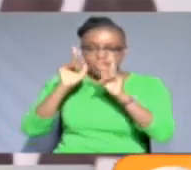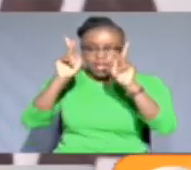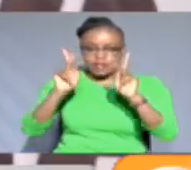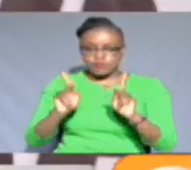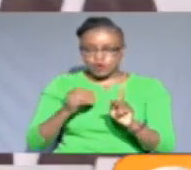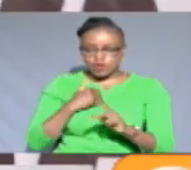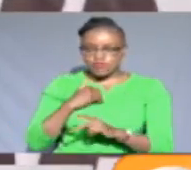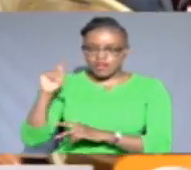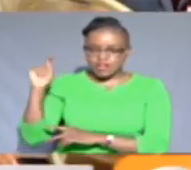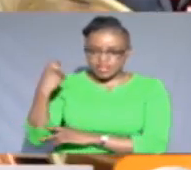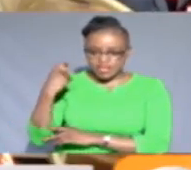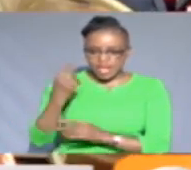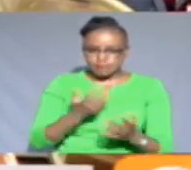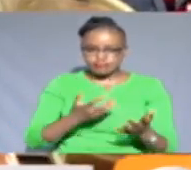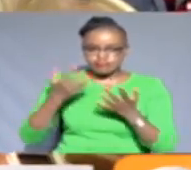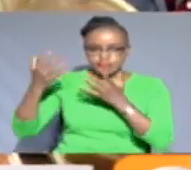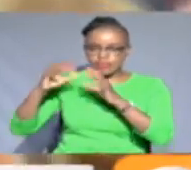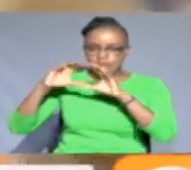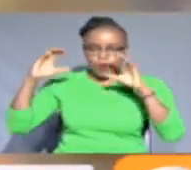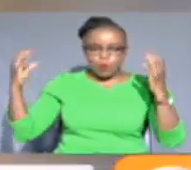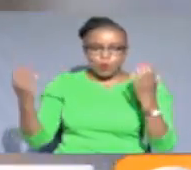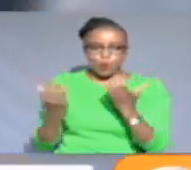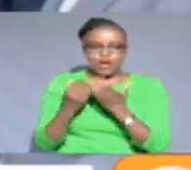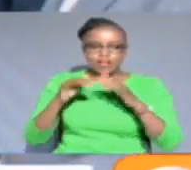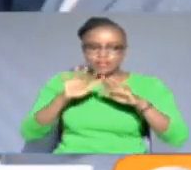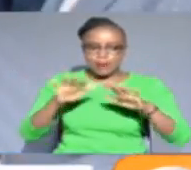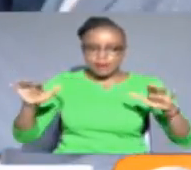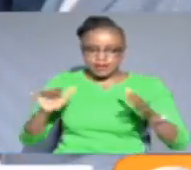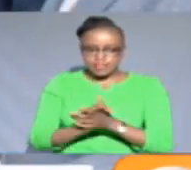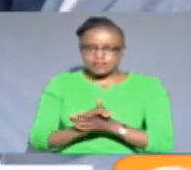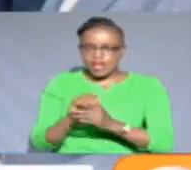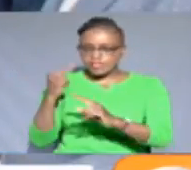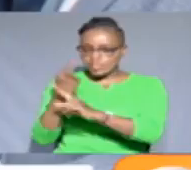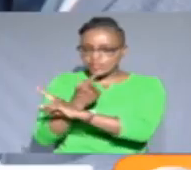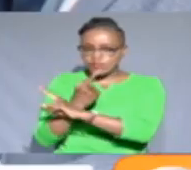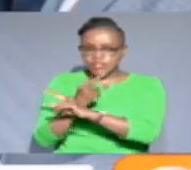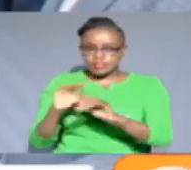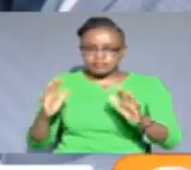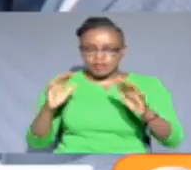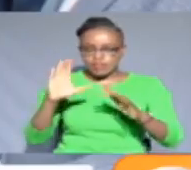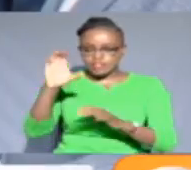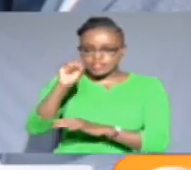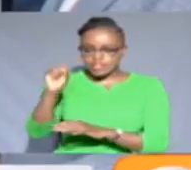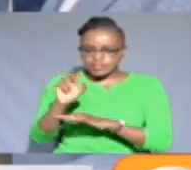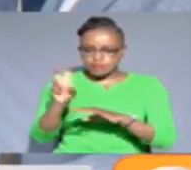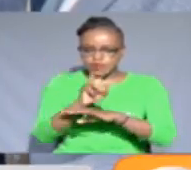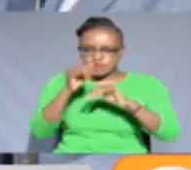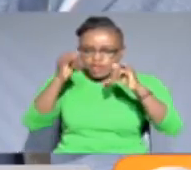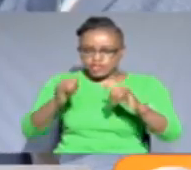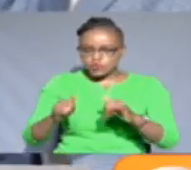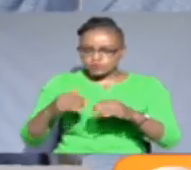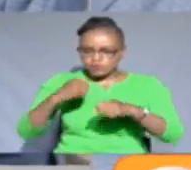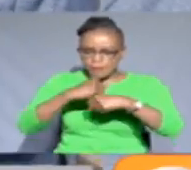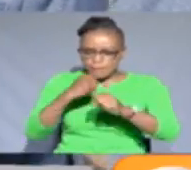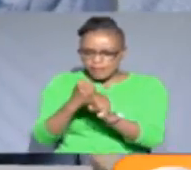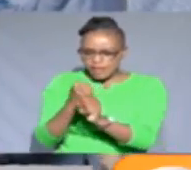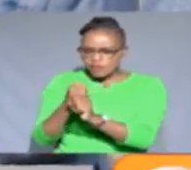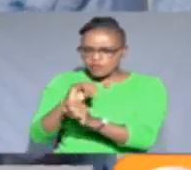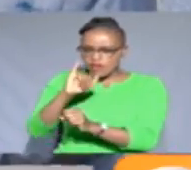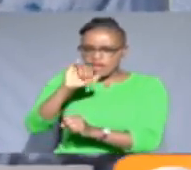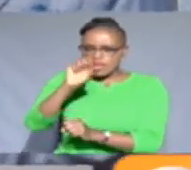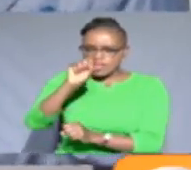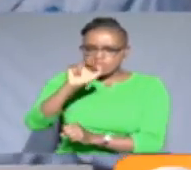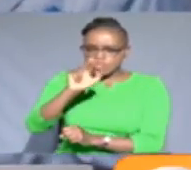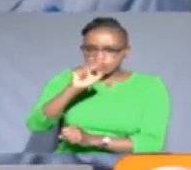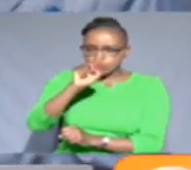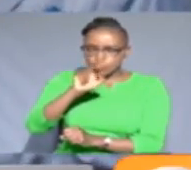Kenyan exports strategically in the world market. In a separate event, the CS also commissioned new assembly lines at Isuzu, East